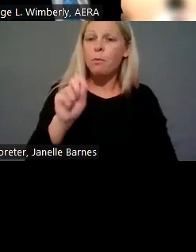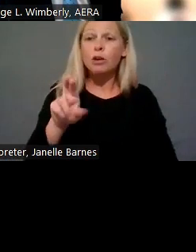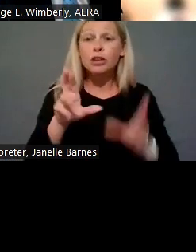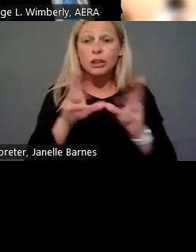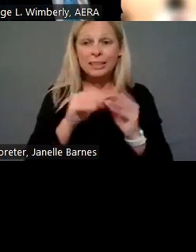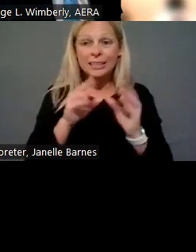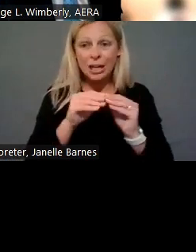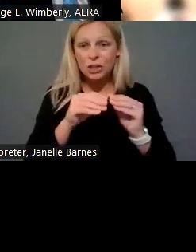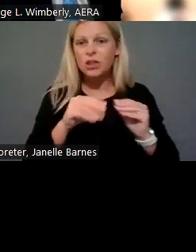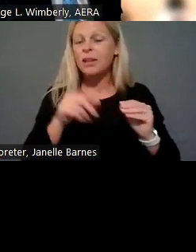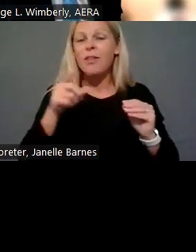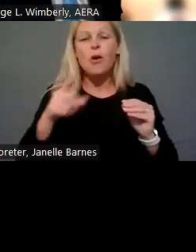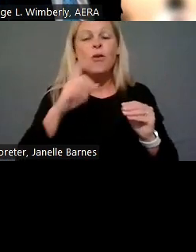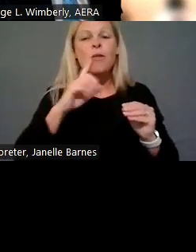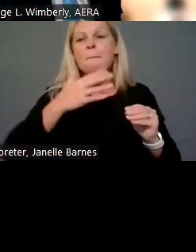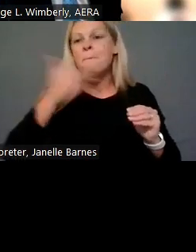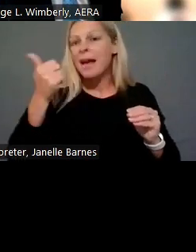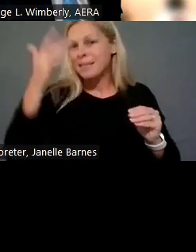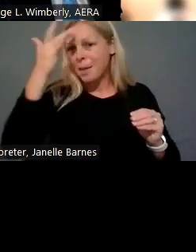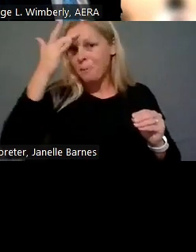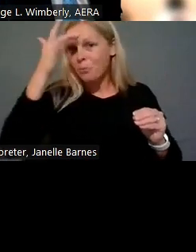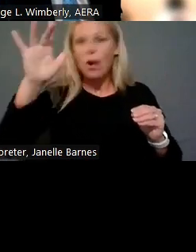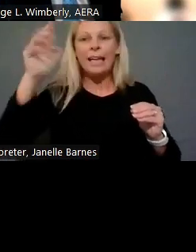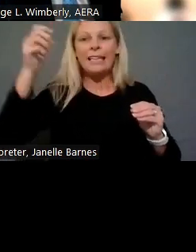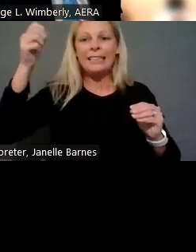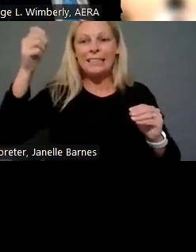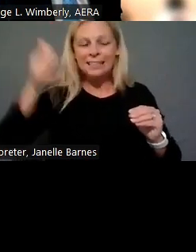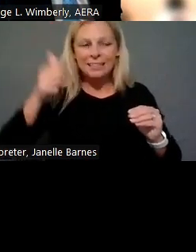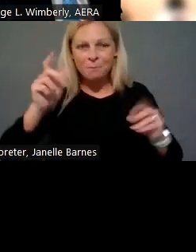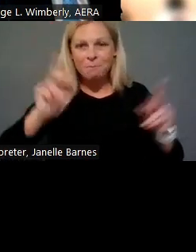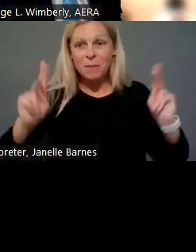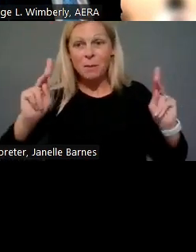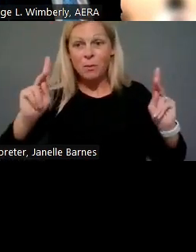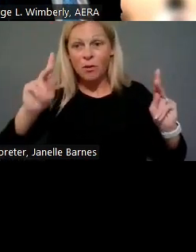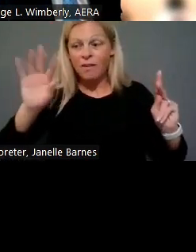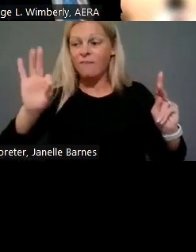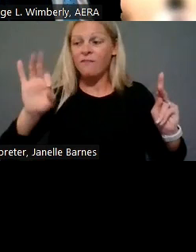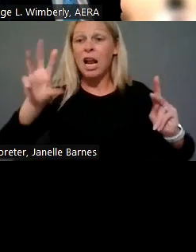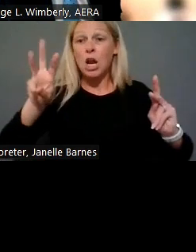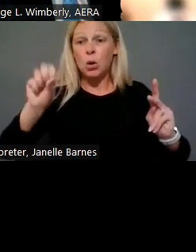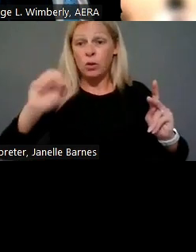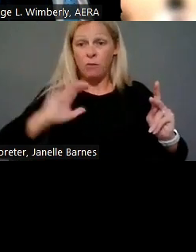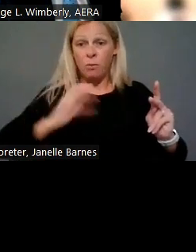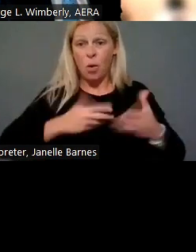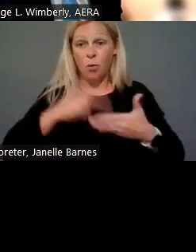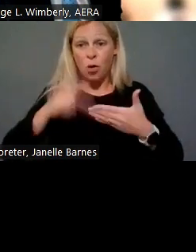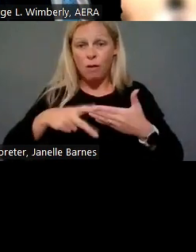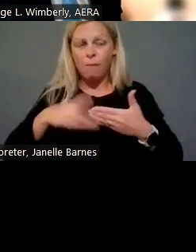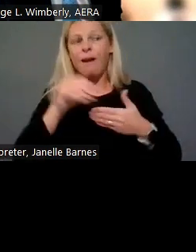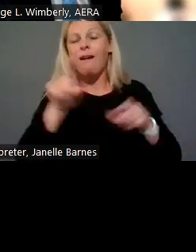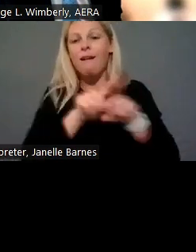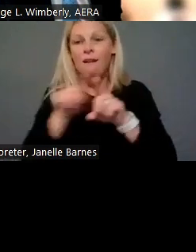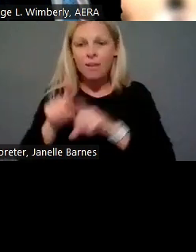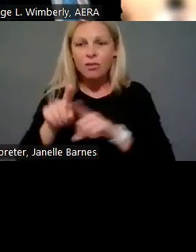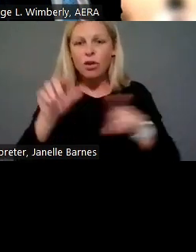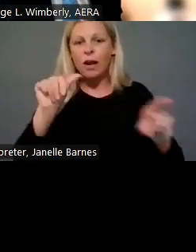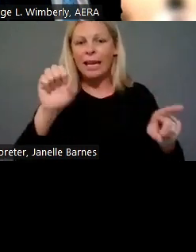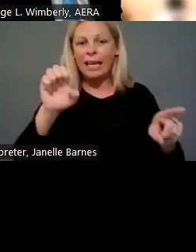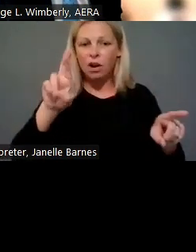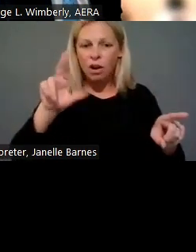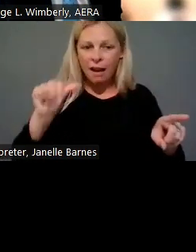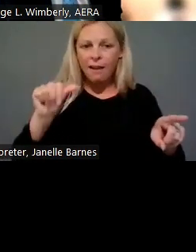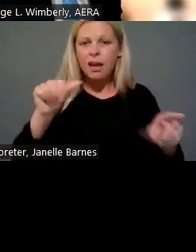the best and the brightest of our not only our fellows from this program, but also from the AERA